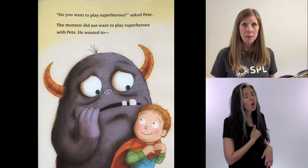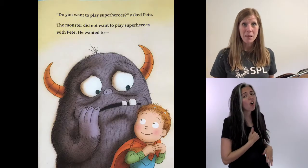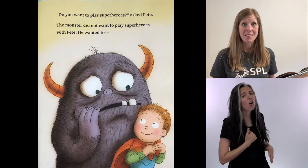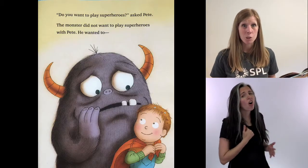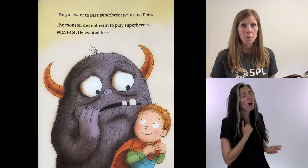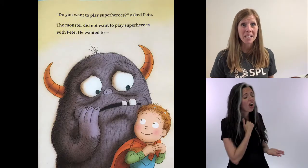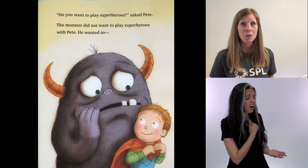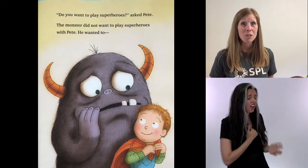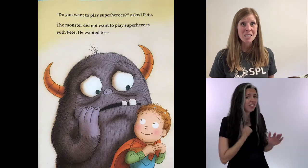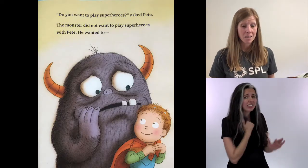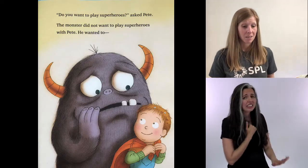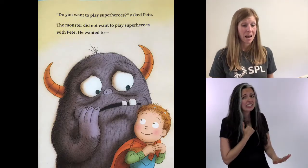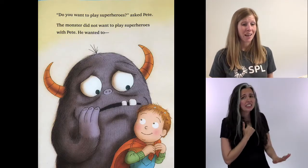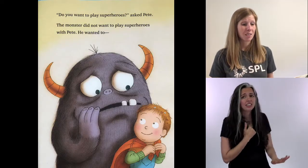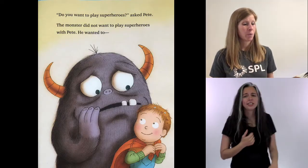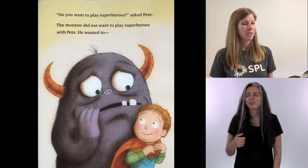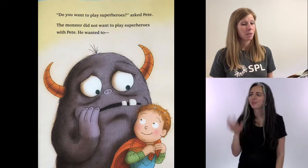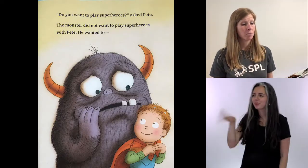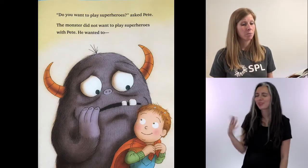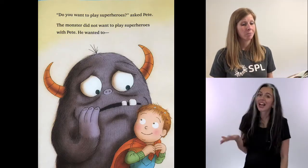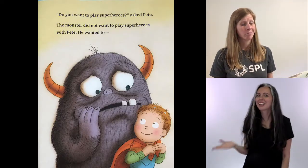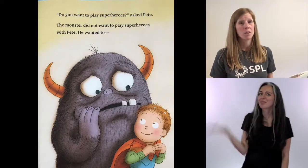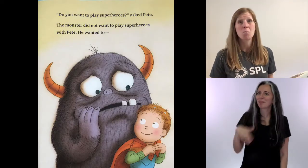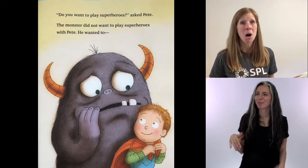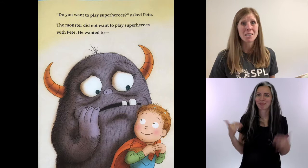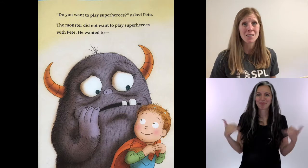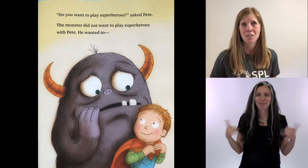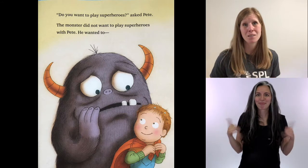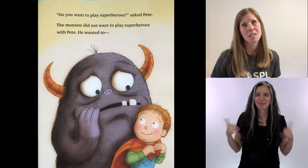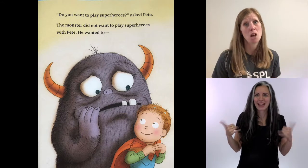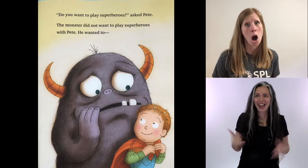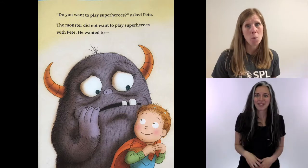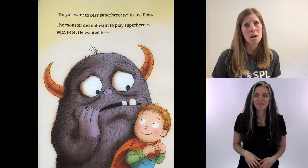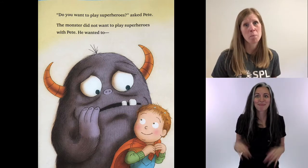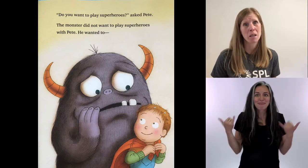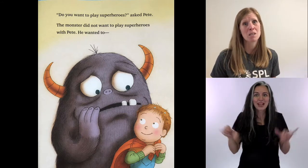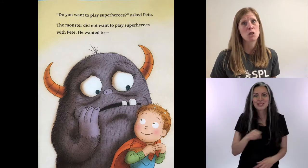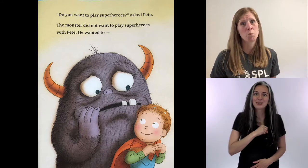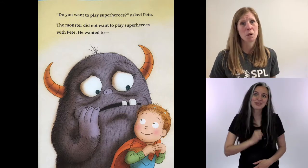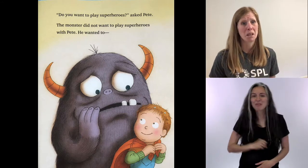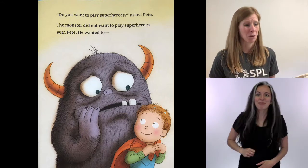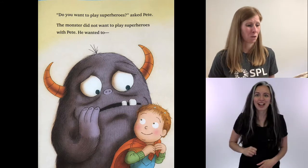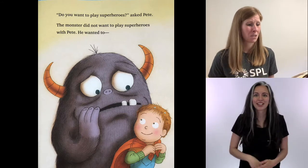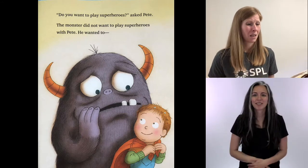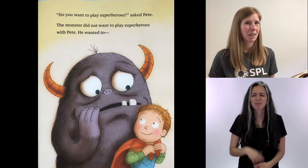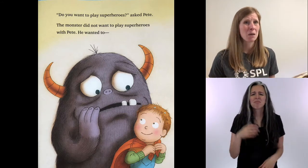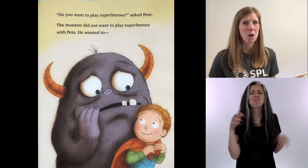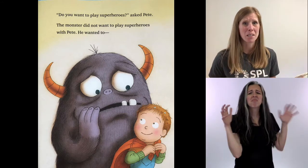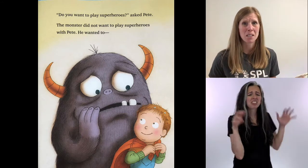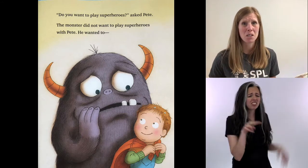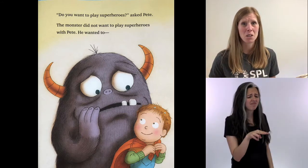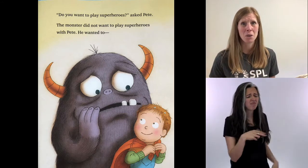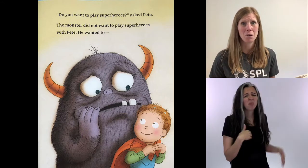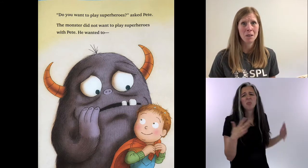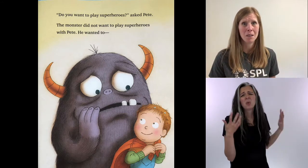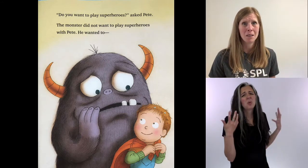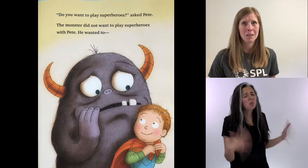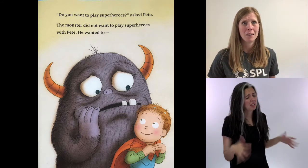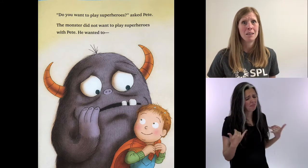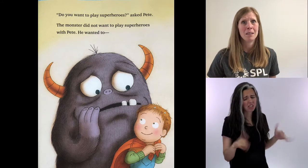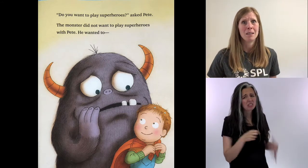Do you want to play superheroes? Asked Pete. The monster did not want to play superheroes. He wanted